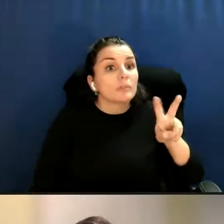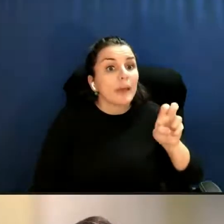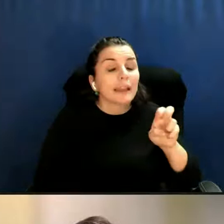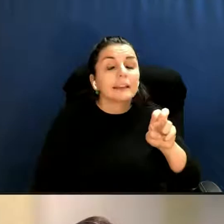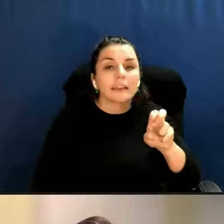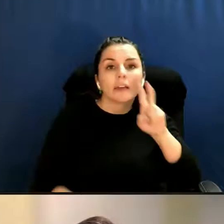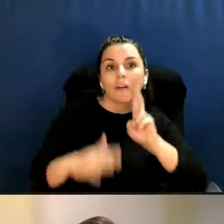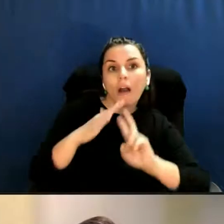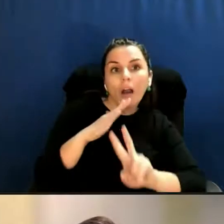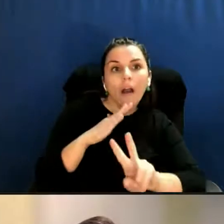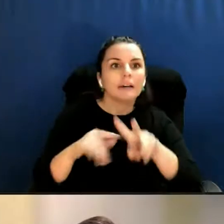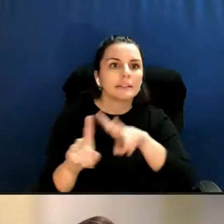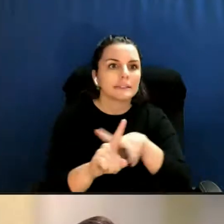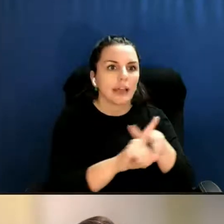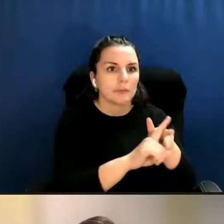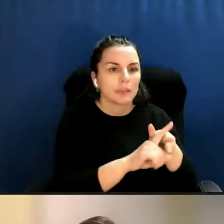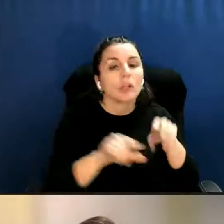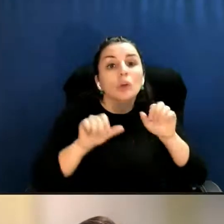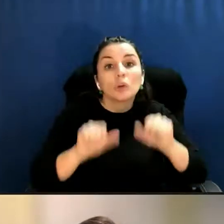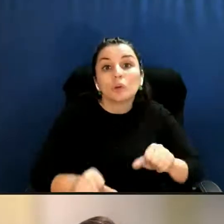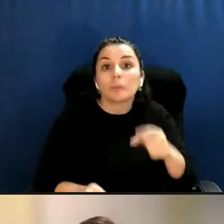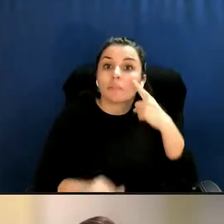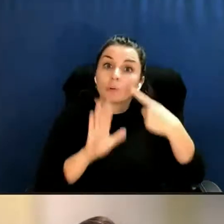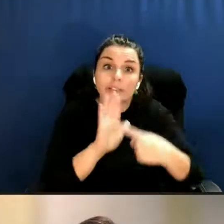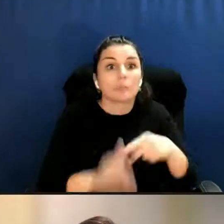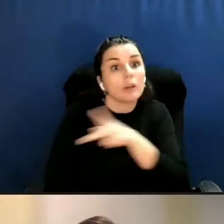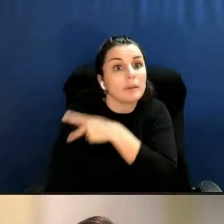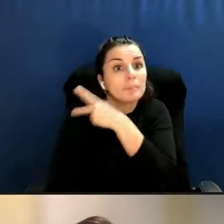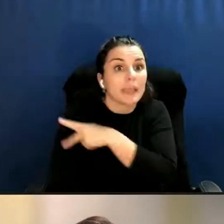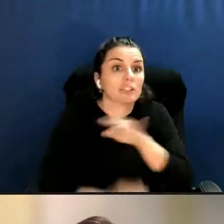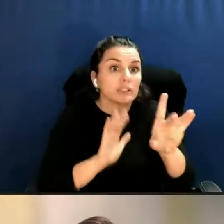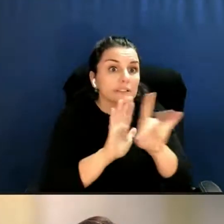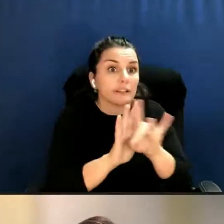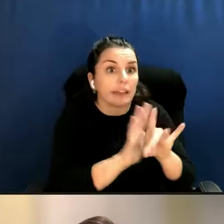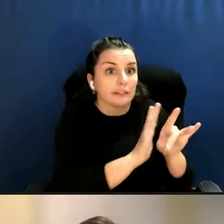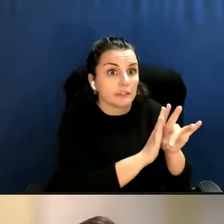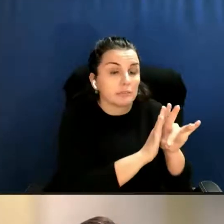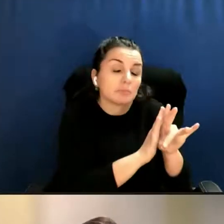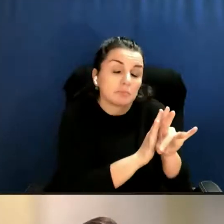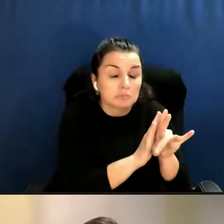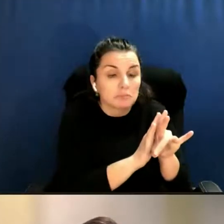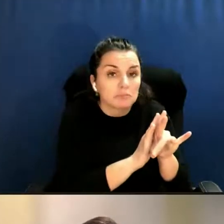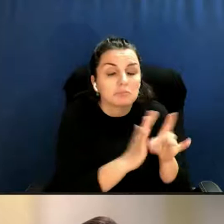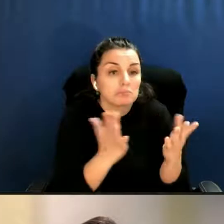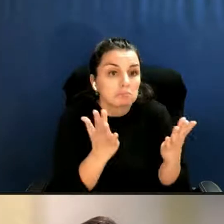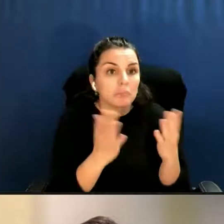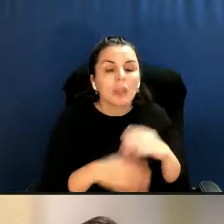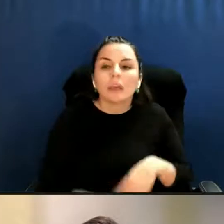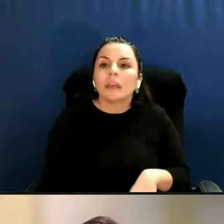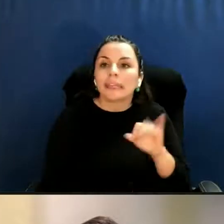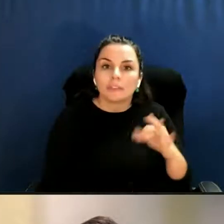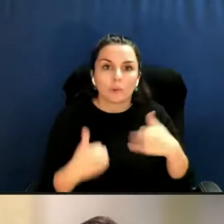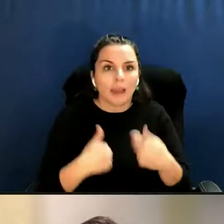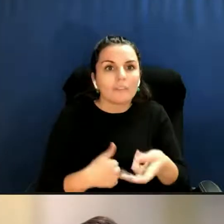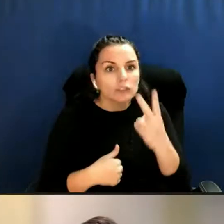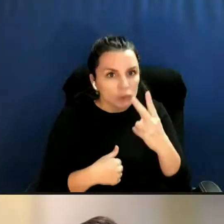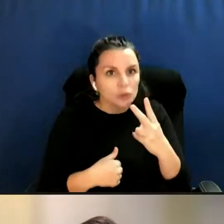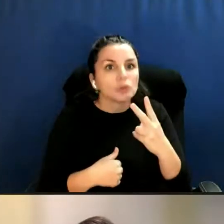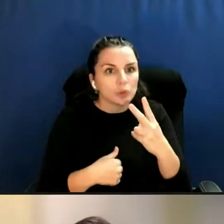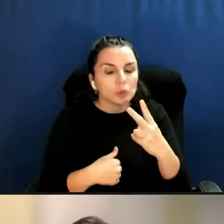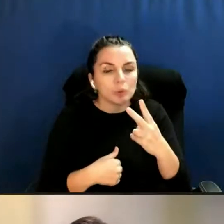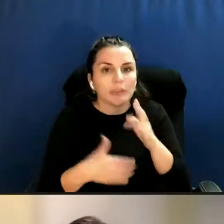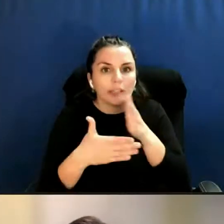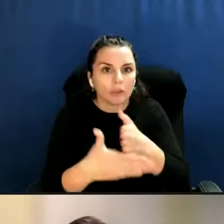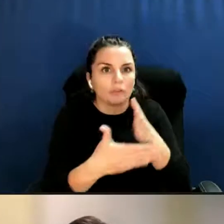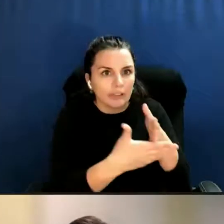to be patient selected, for example. So if you have, two interventions and you're